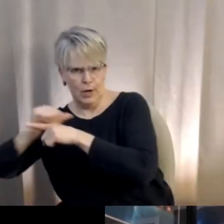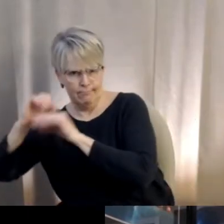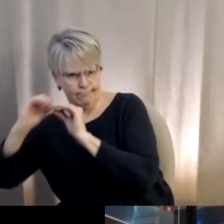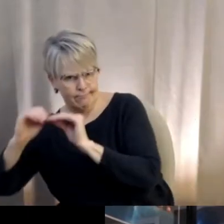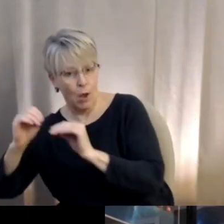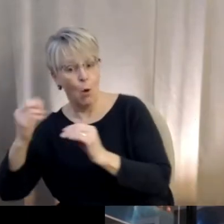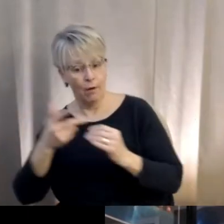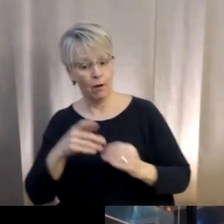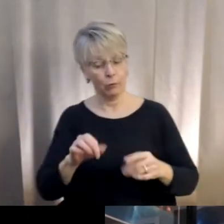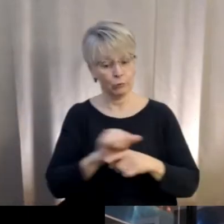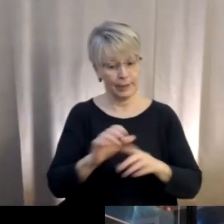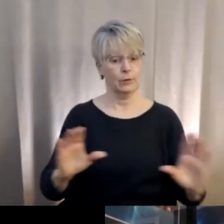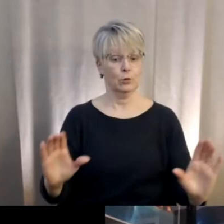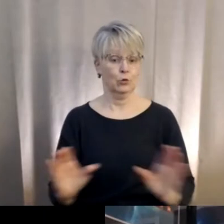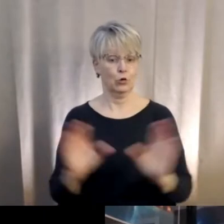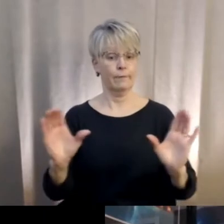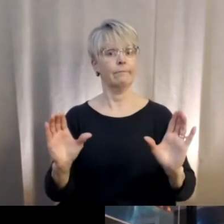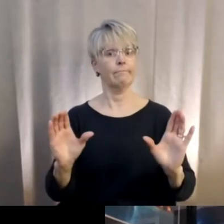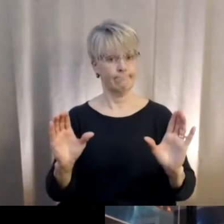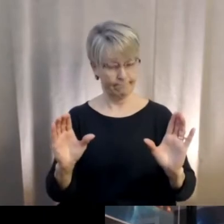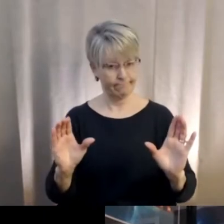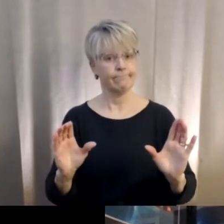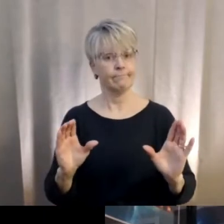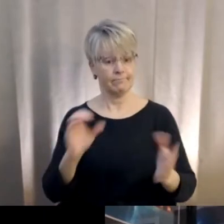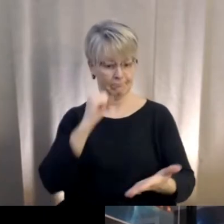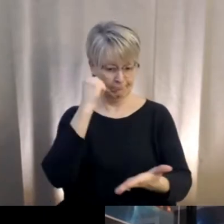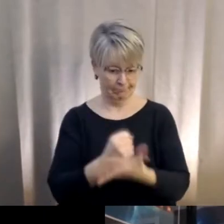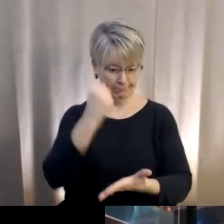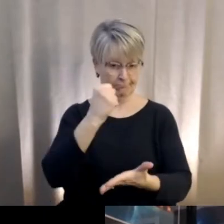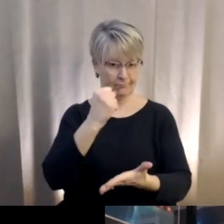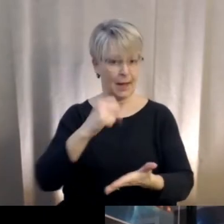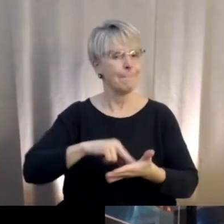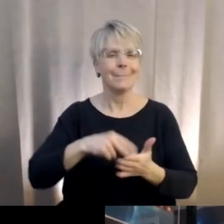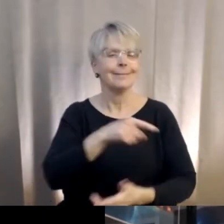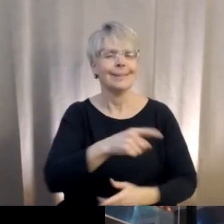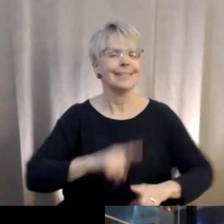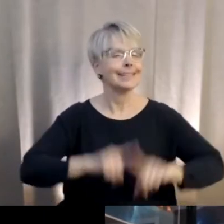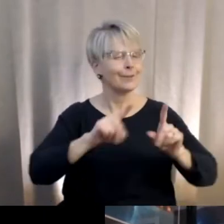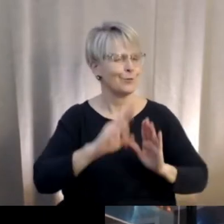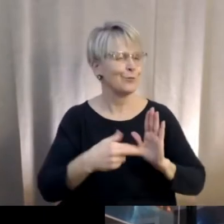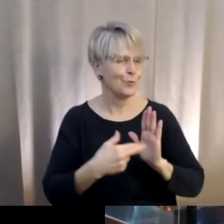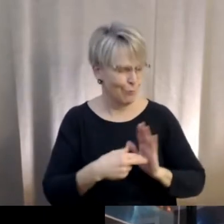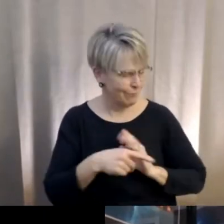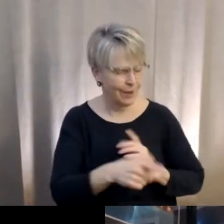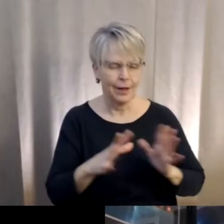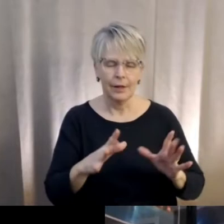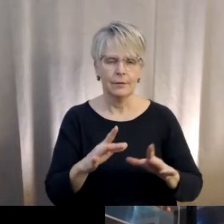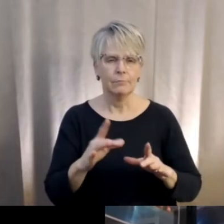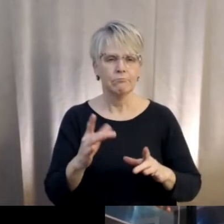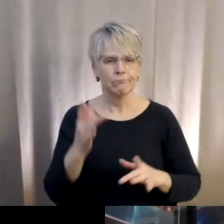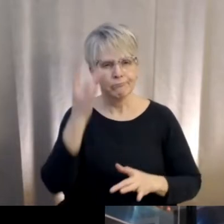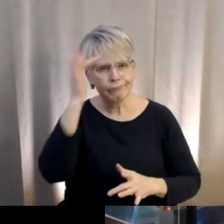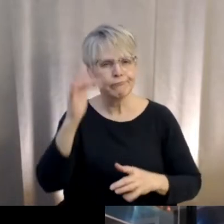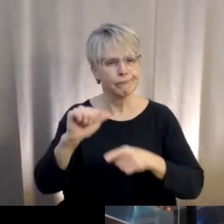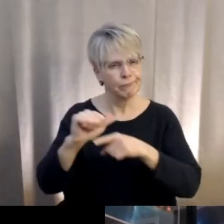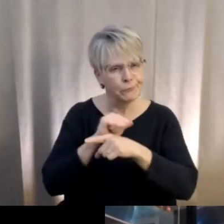certified from some entity aren't going to do these things. They're very highly trained dogs, and they're going